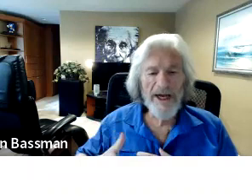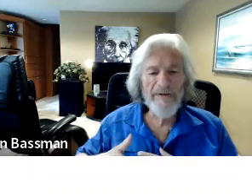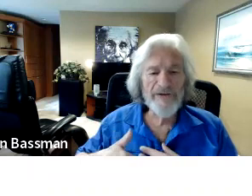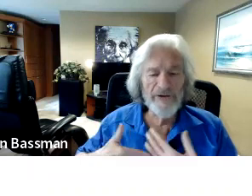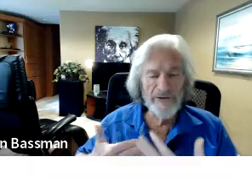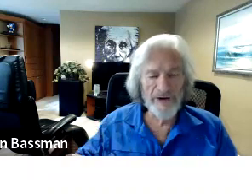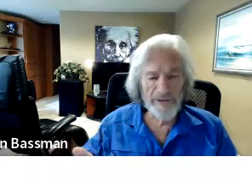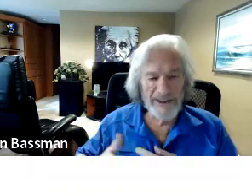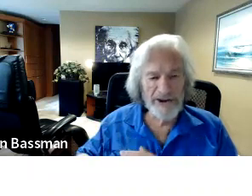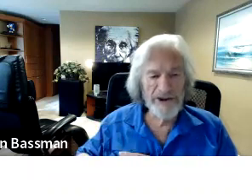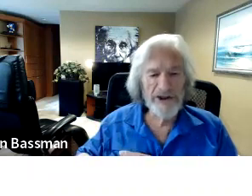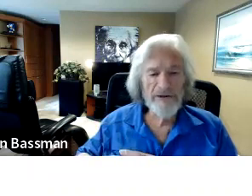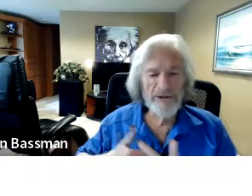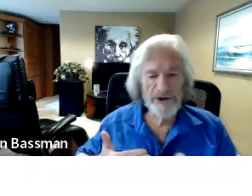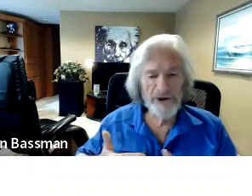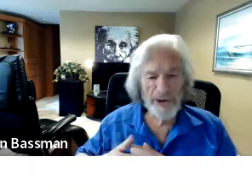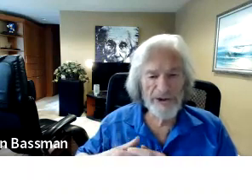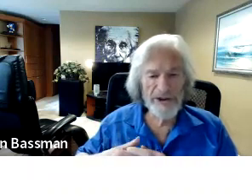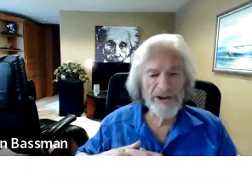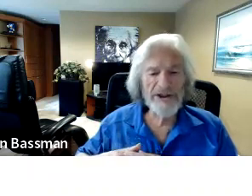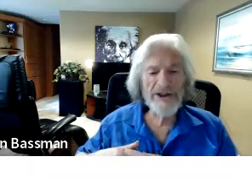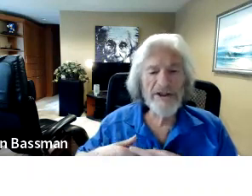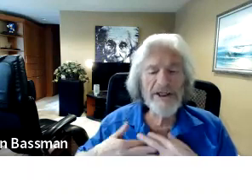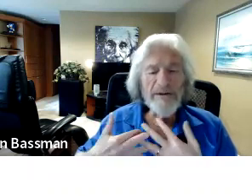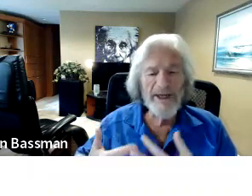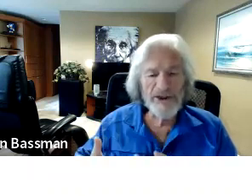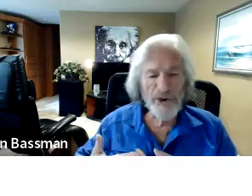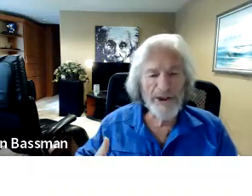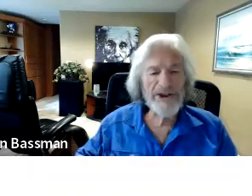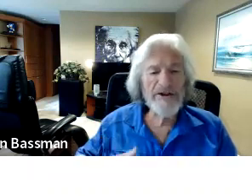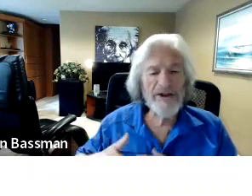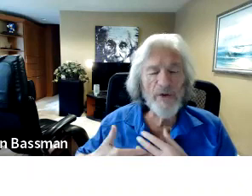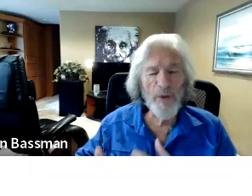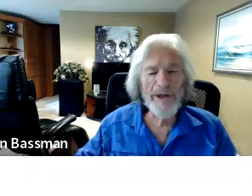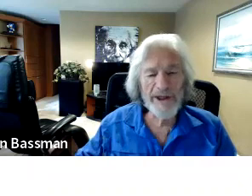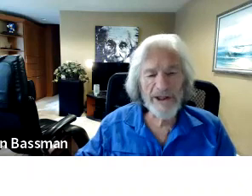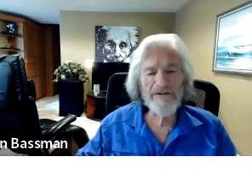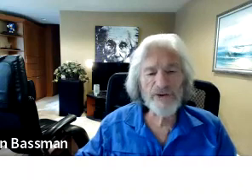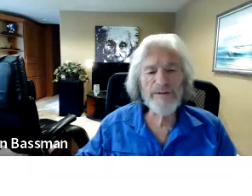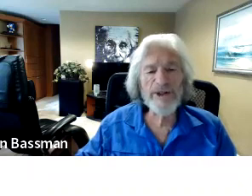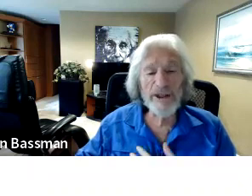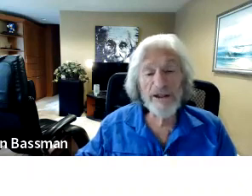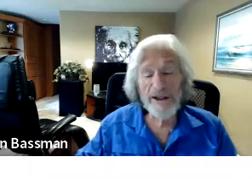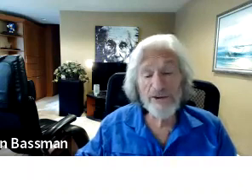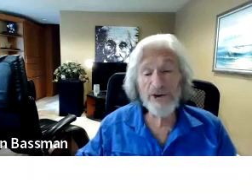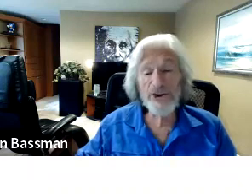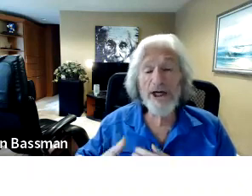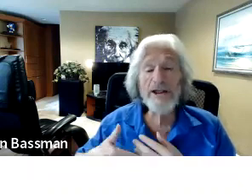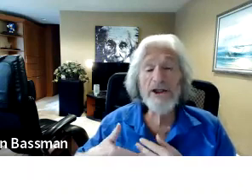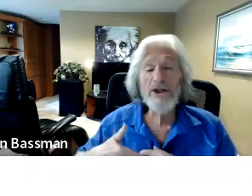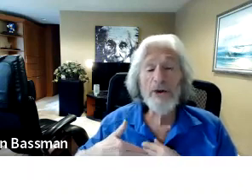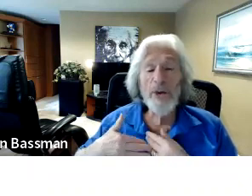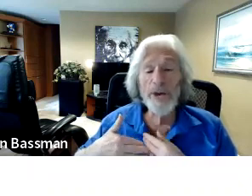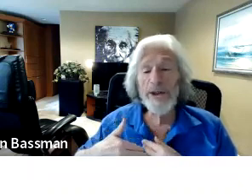looking to have their rights restored, in the sense that they can make a choice, that they don't want a kind of treatment like